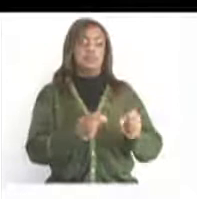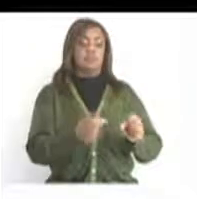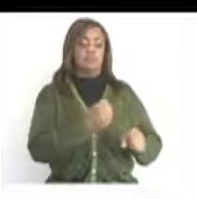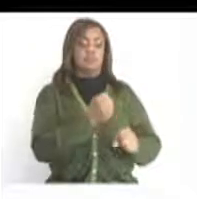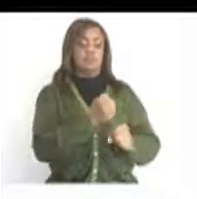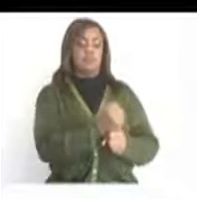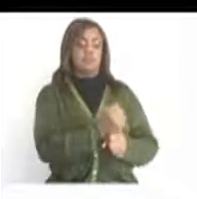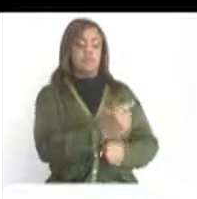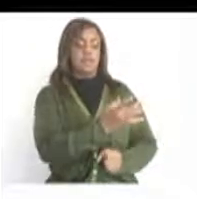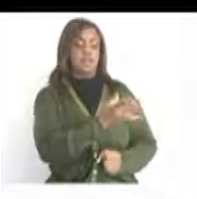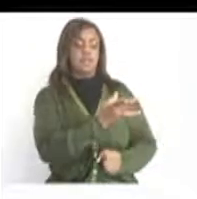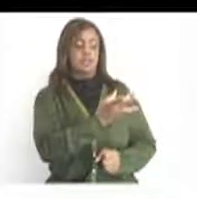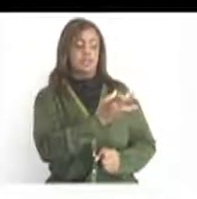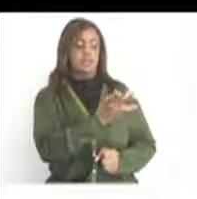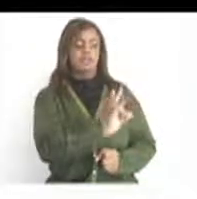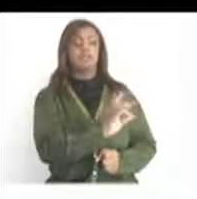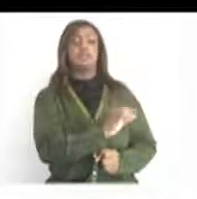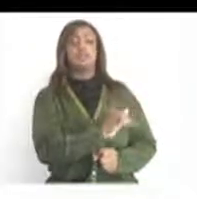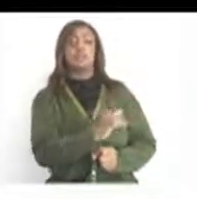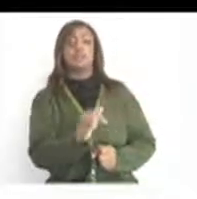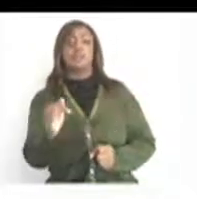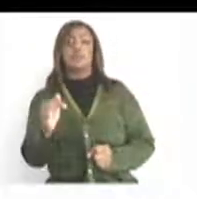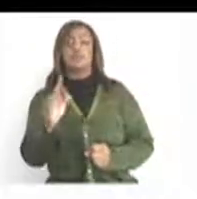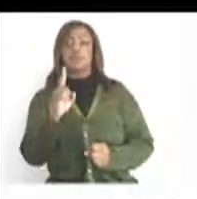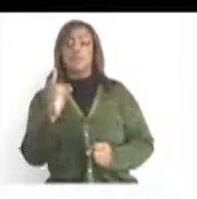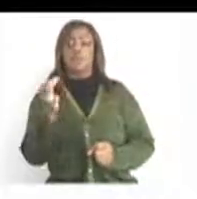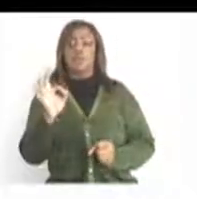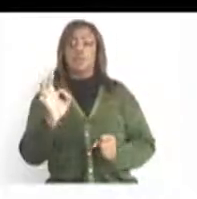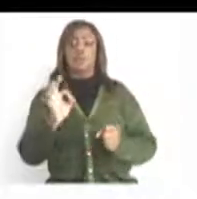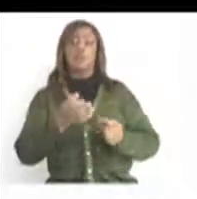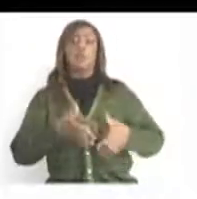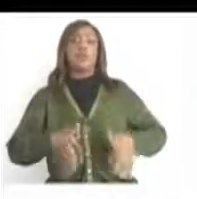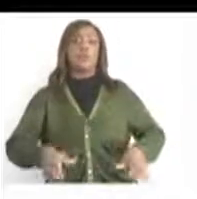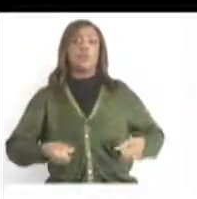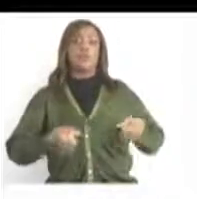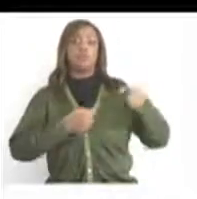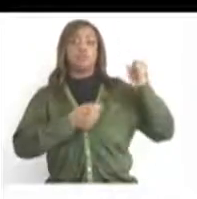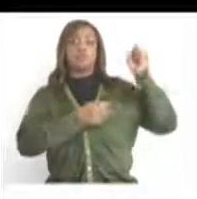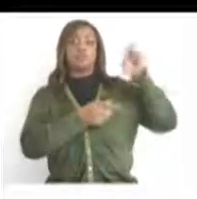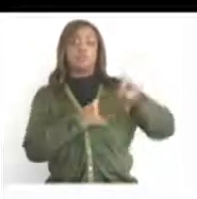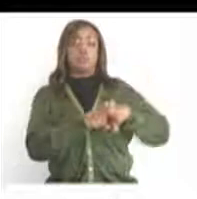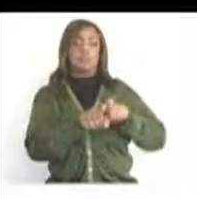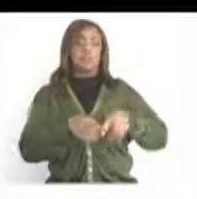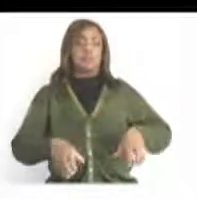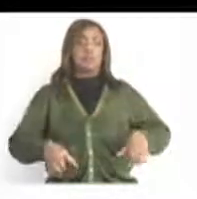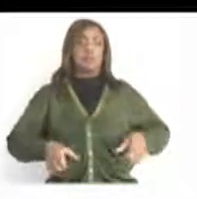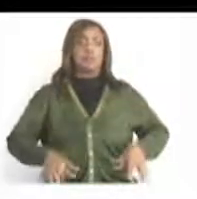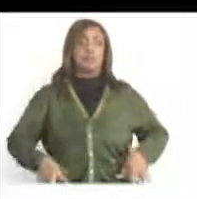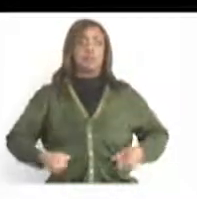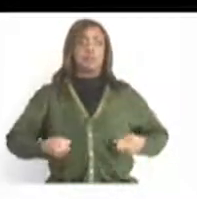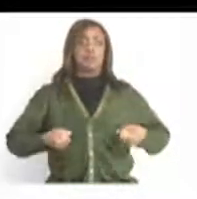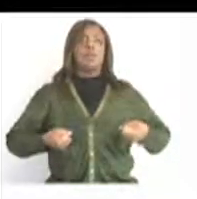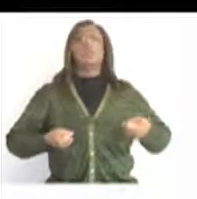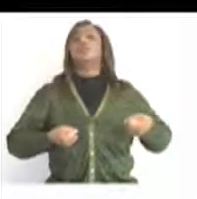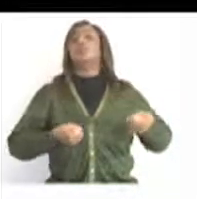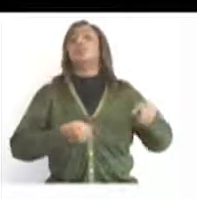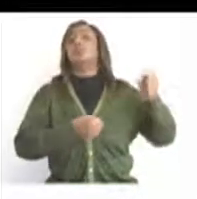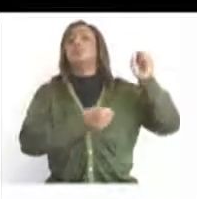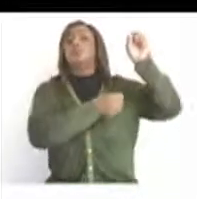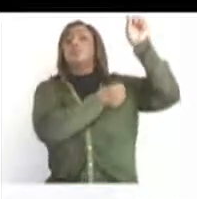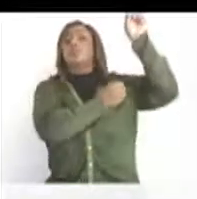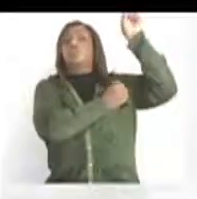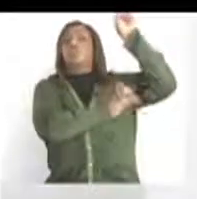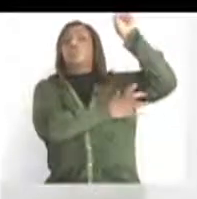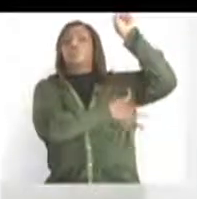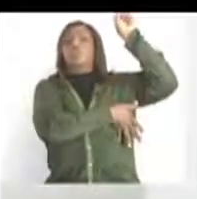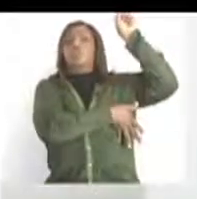picture. That picture is trying to illustrate some of the changes that we undergo during puberty. Now, Chanel, let's go to